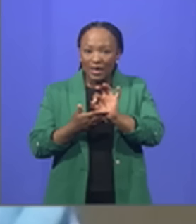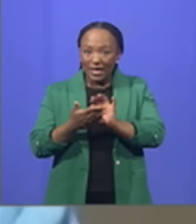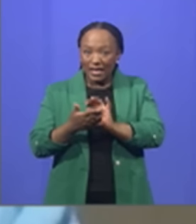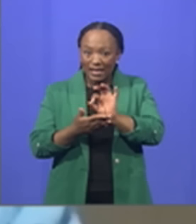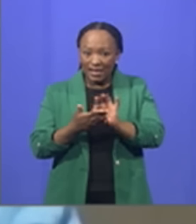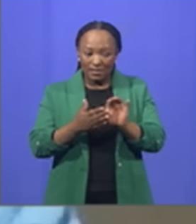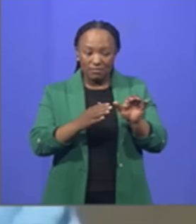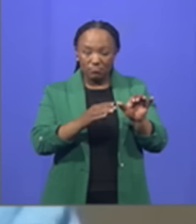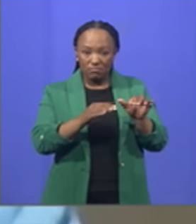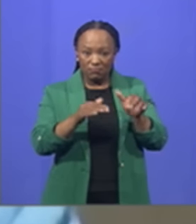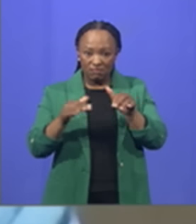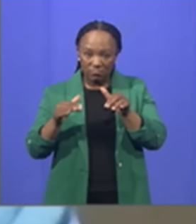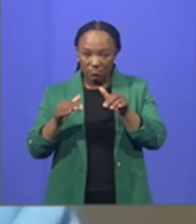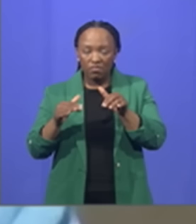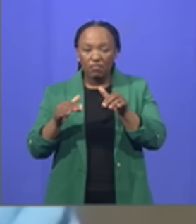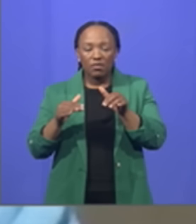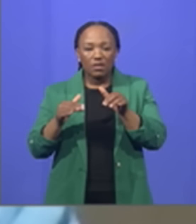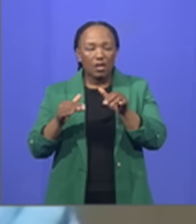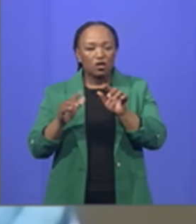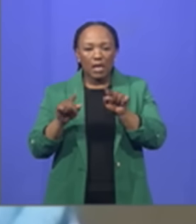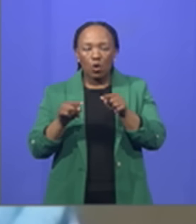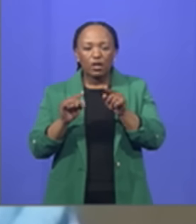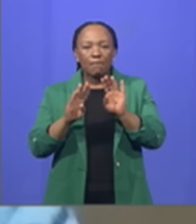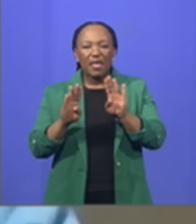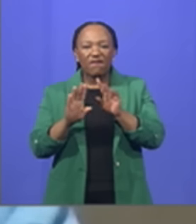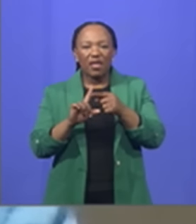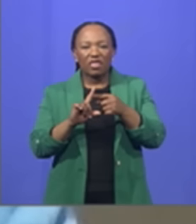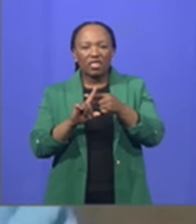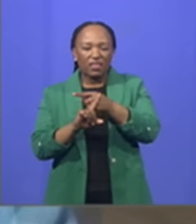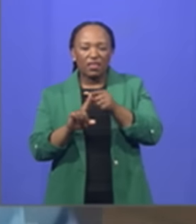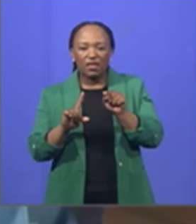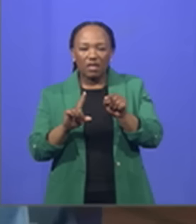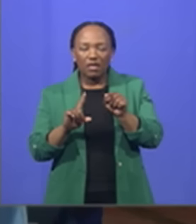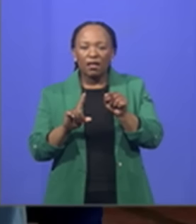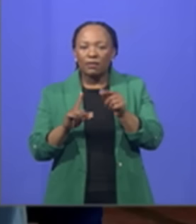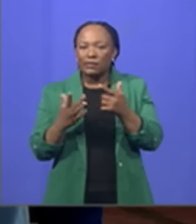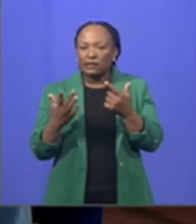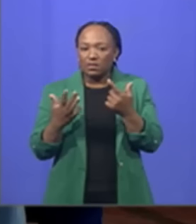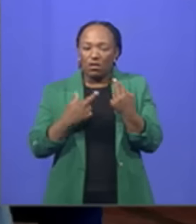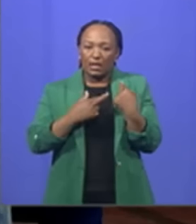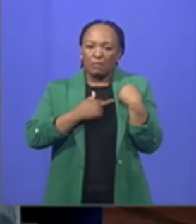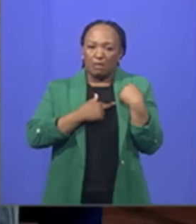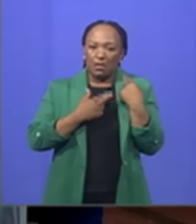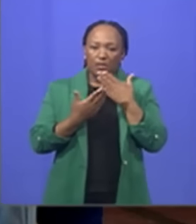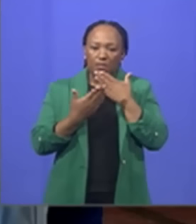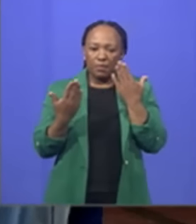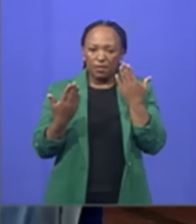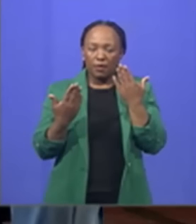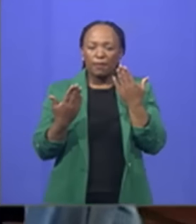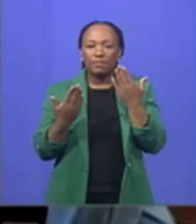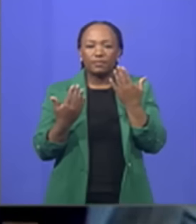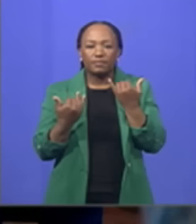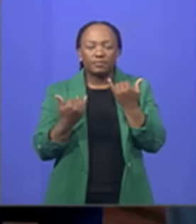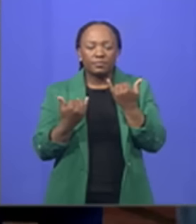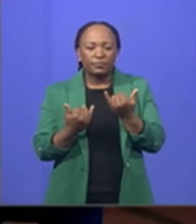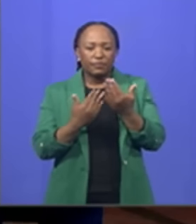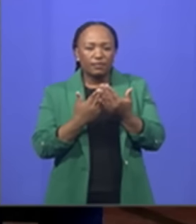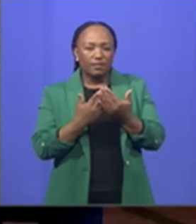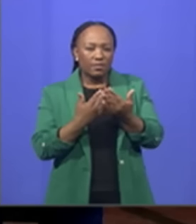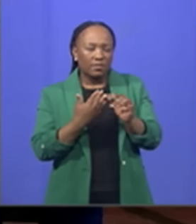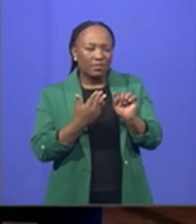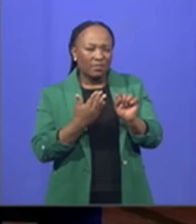lwantšhana le tshedimošo e fetšagešego ye le maikarabelo a rena re wa kopanetšeng ka moka. Re nyaka gore